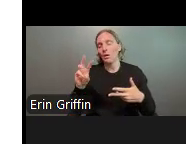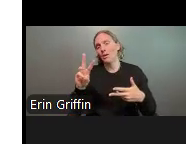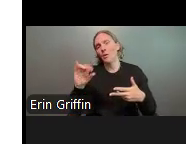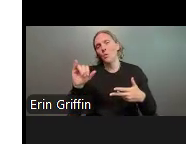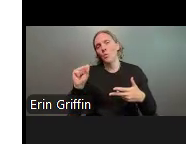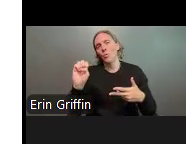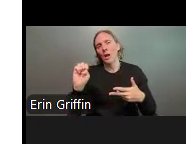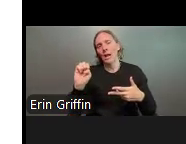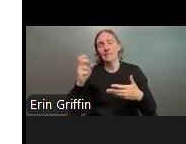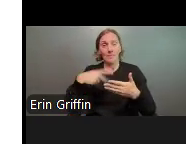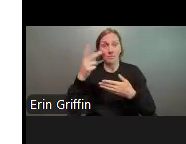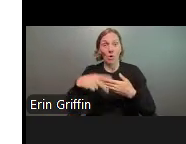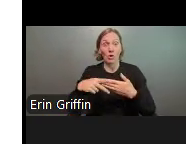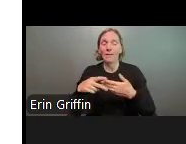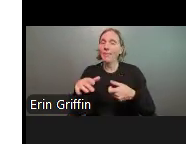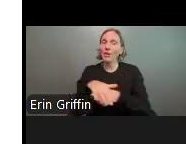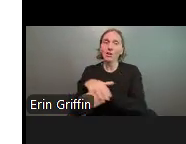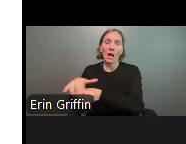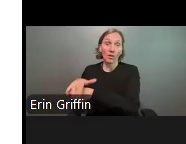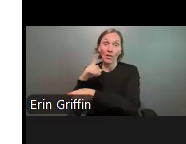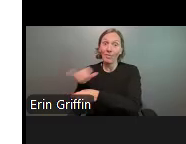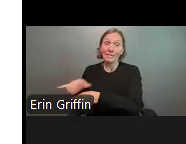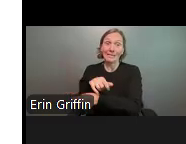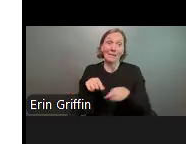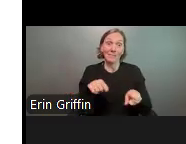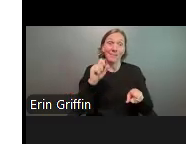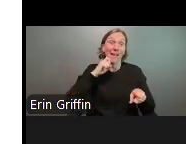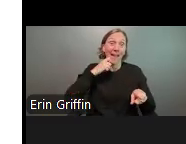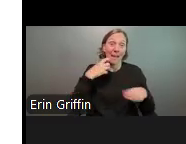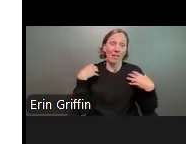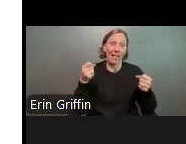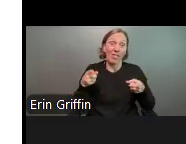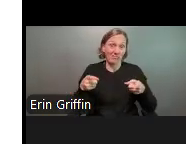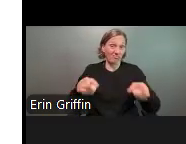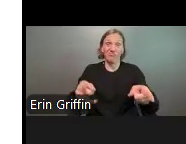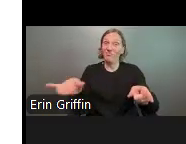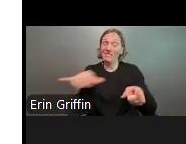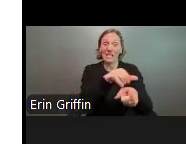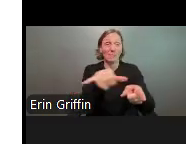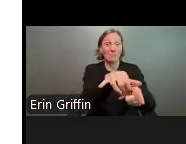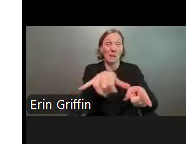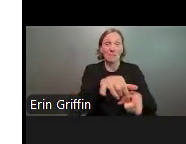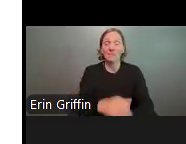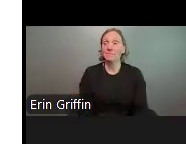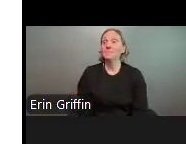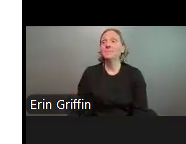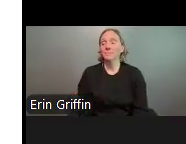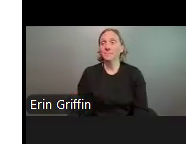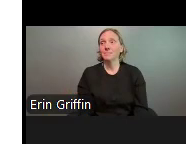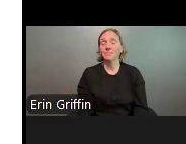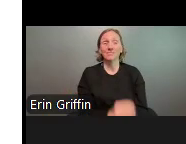just the same as we do for our Apple Health program today. Next slide, please.